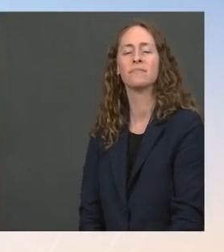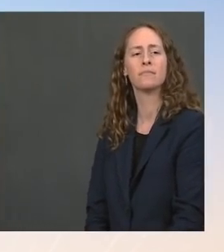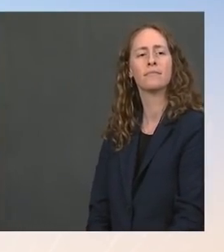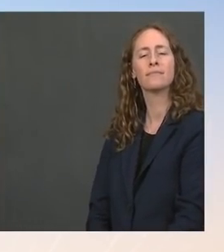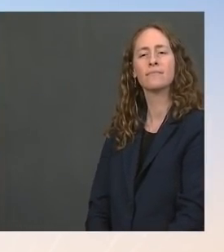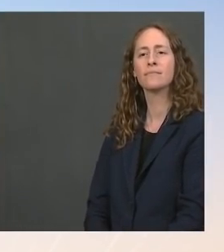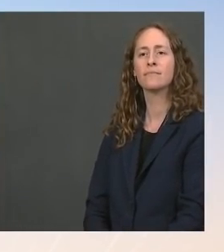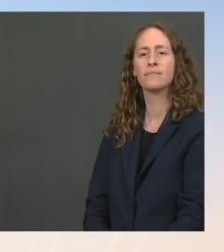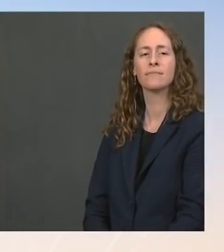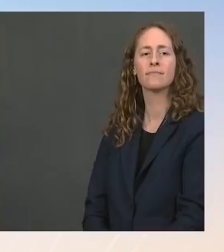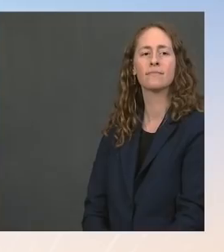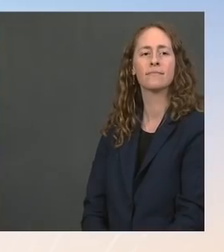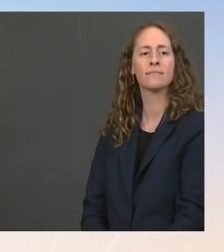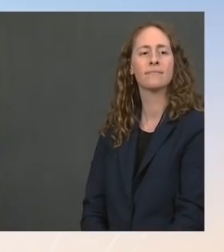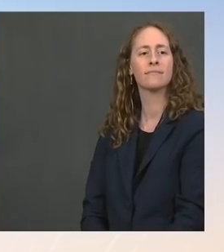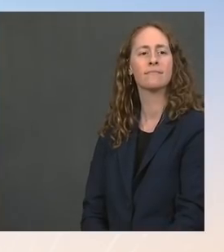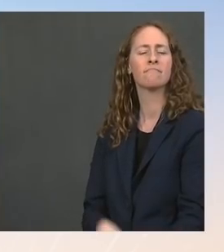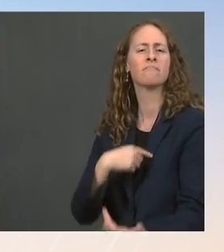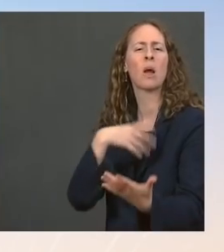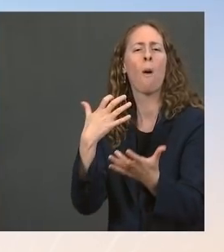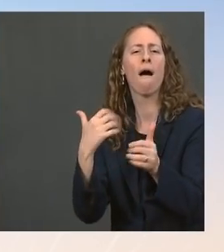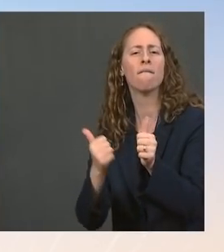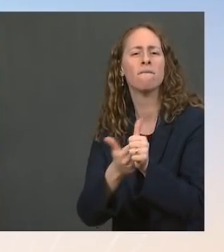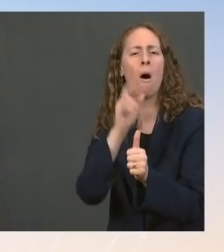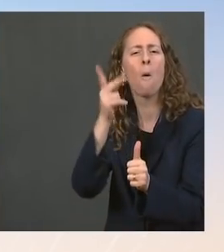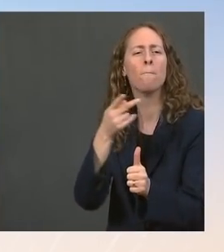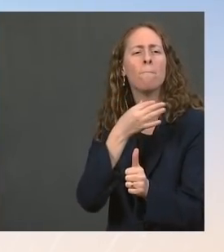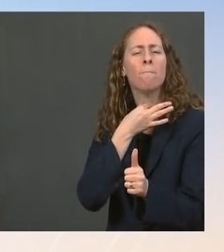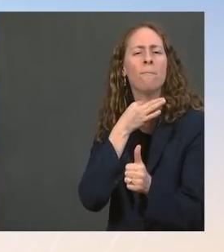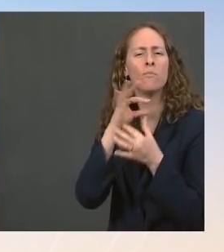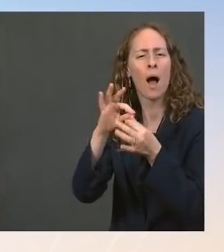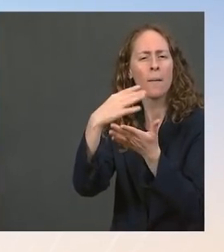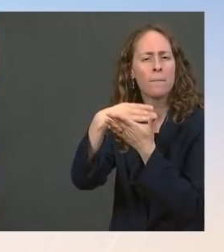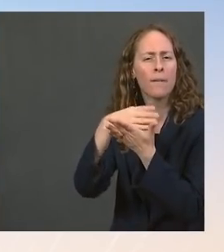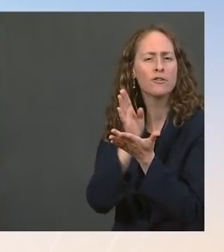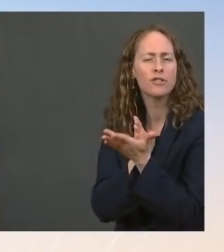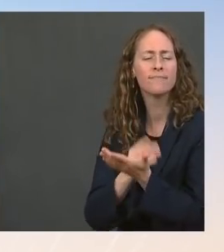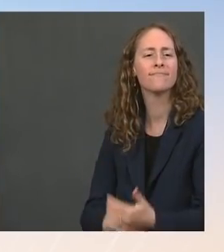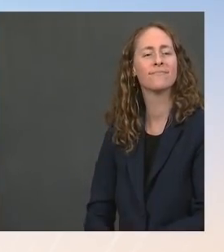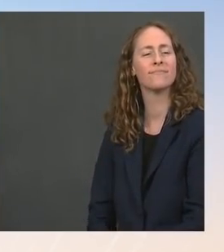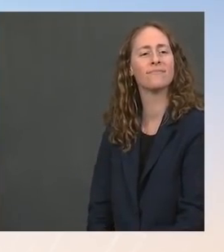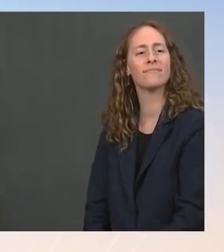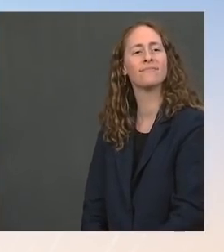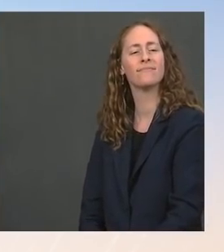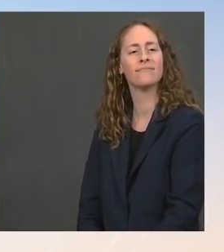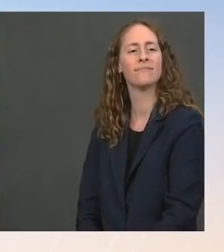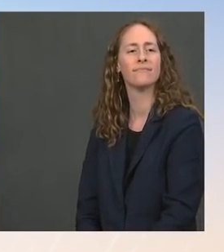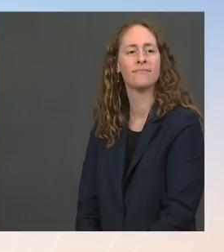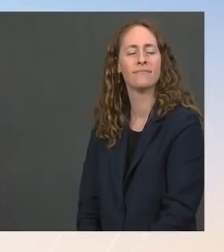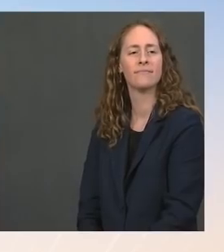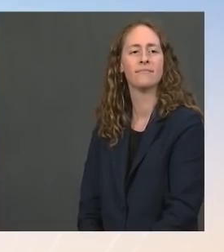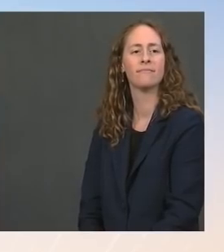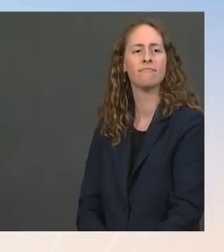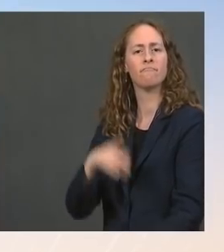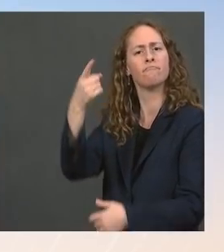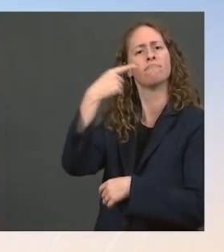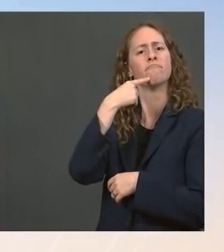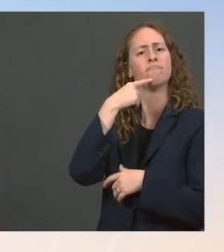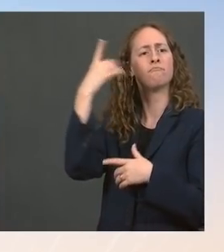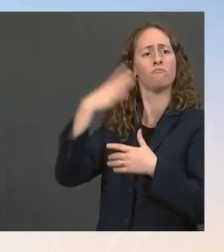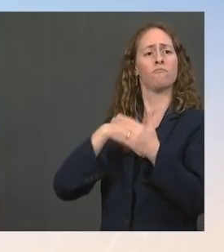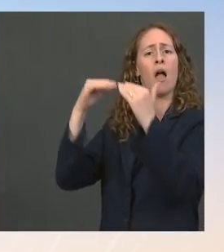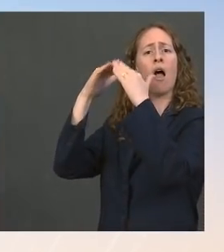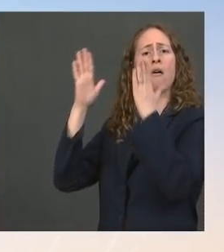want a few follow-ups on the budget. Sure. I'll ask about Haiti, too. So am I hearing you say that the White House at this point is okay with any of